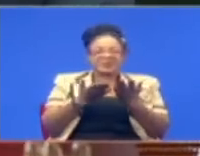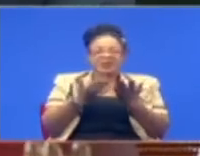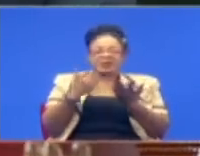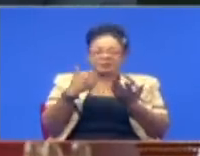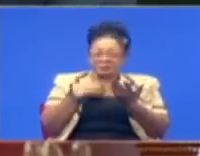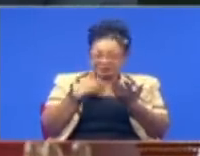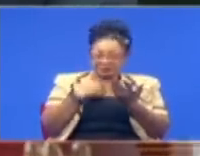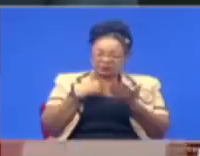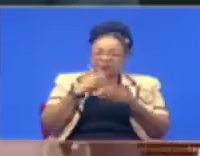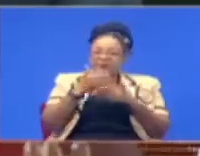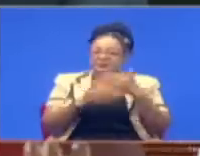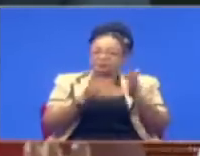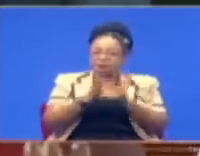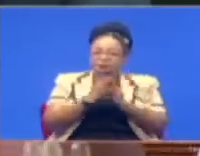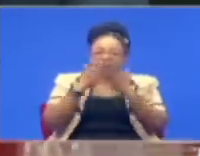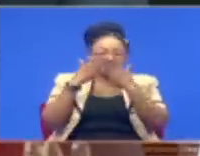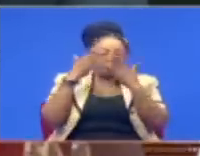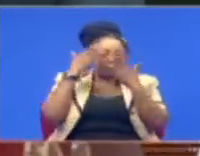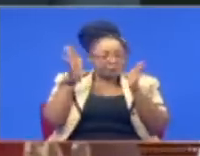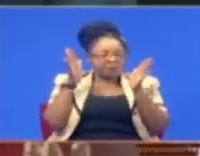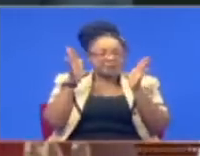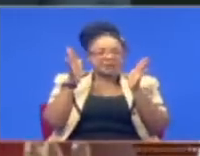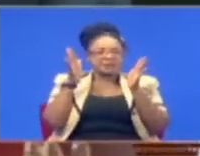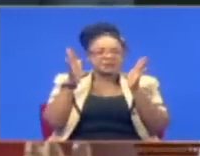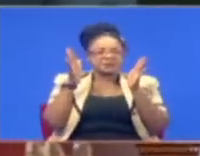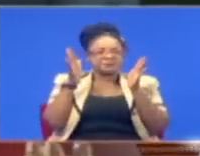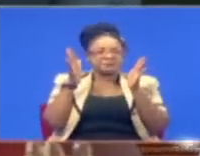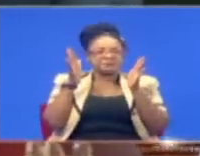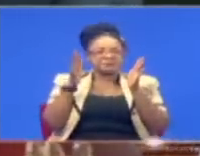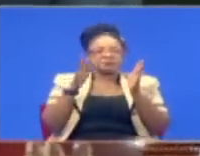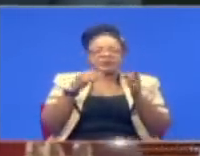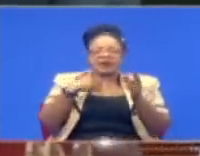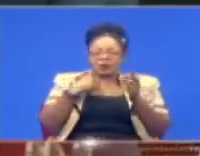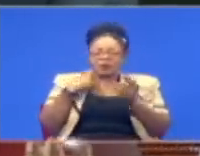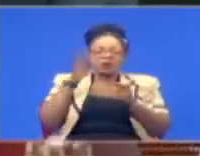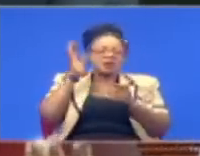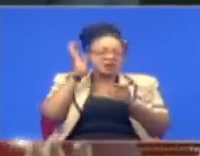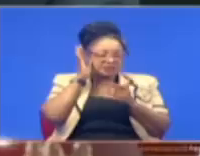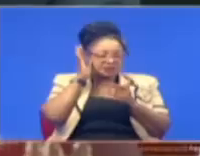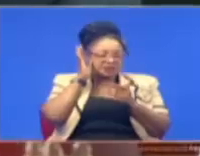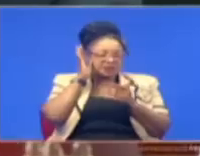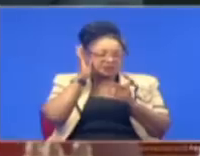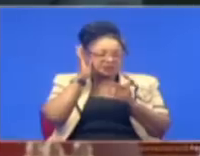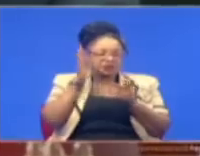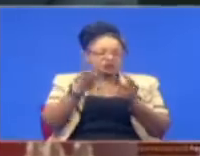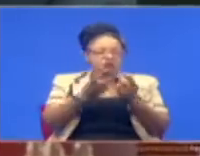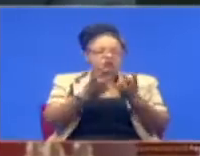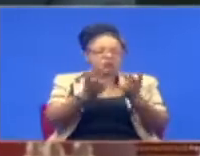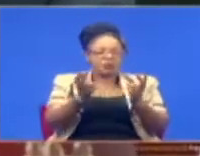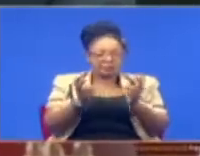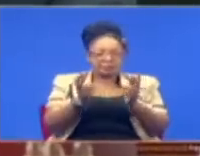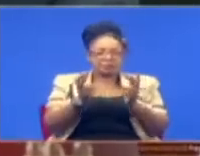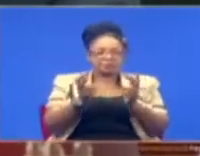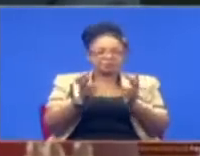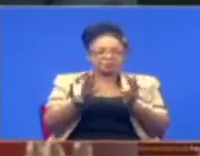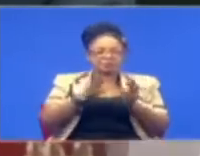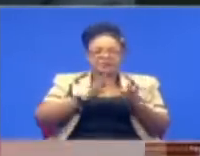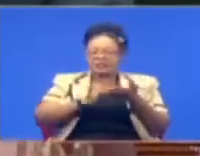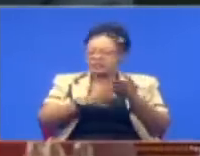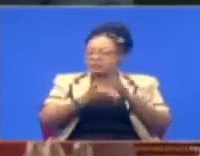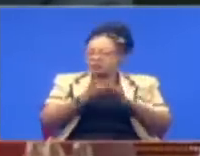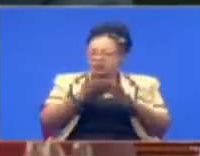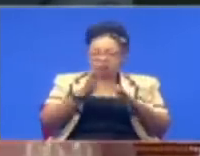mind. Neither conjunctive nor disjunctive, I'll listen to them, oblivious of what my